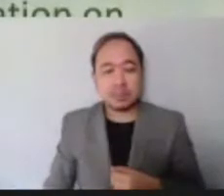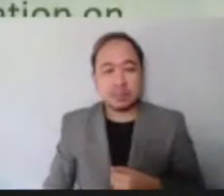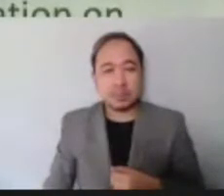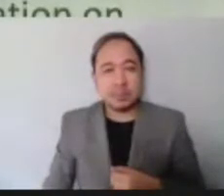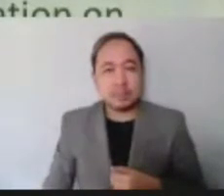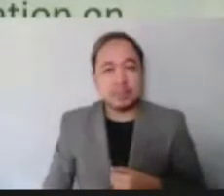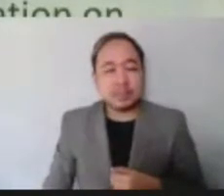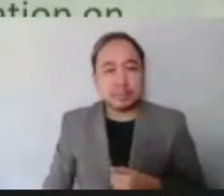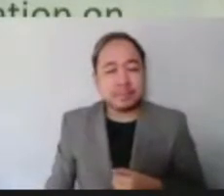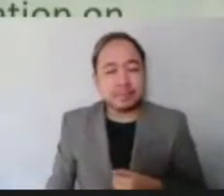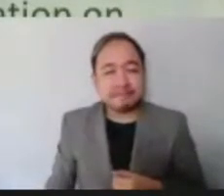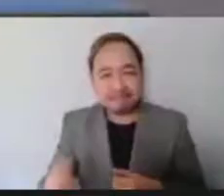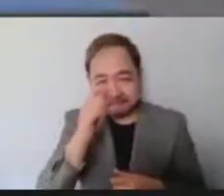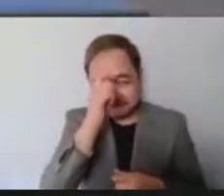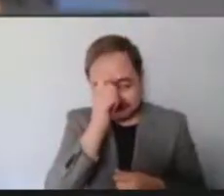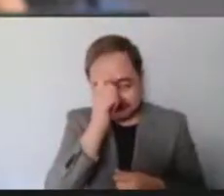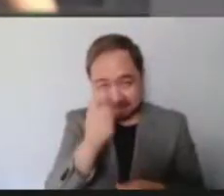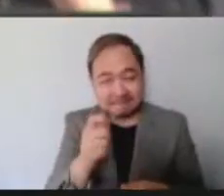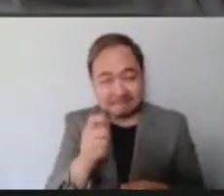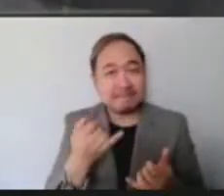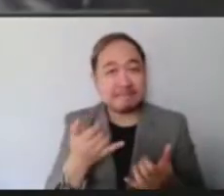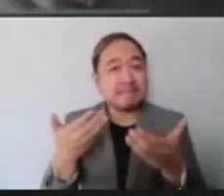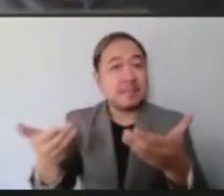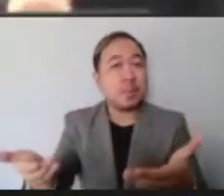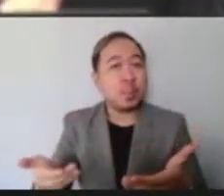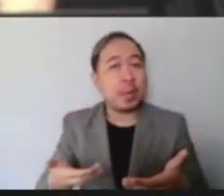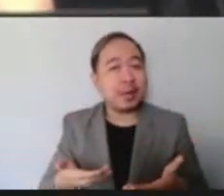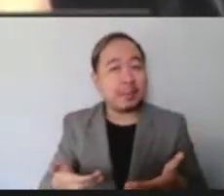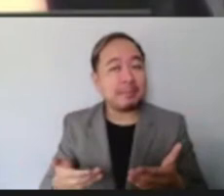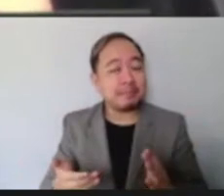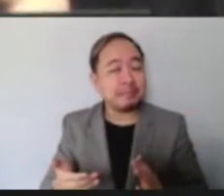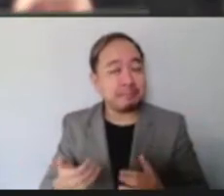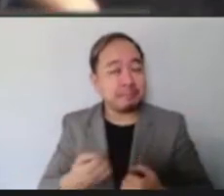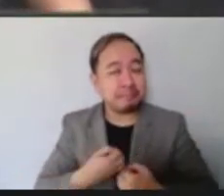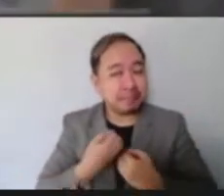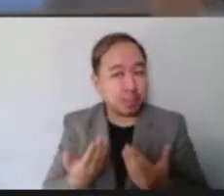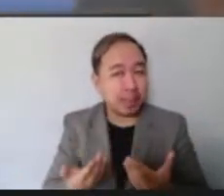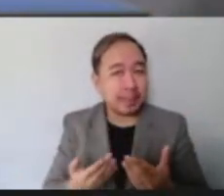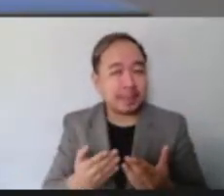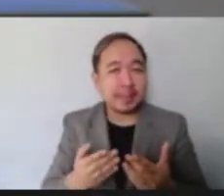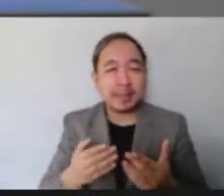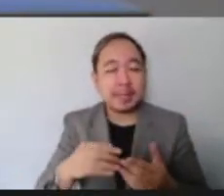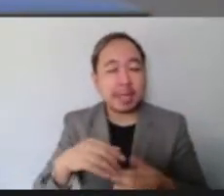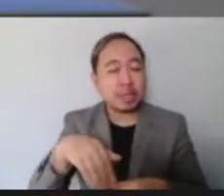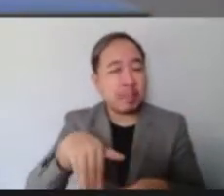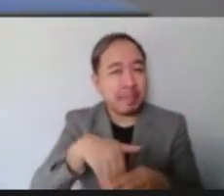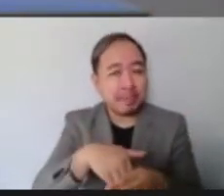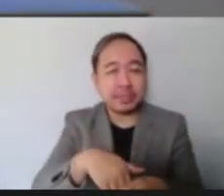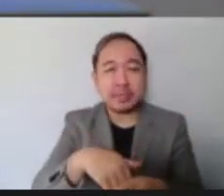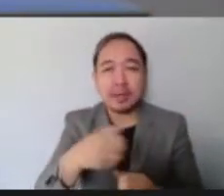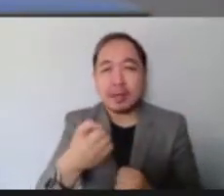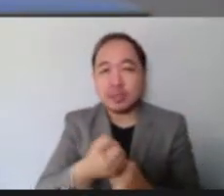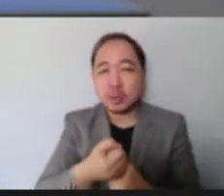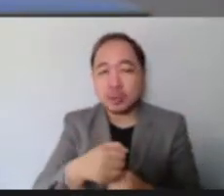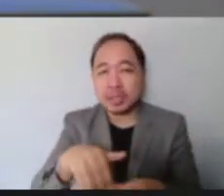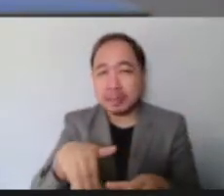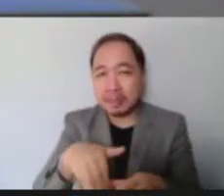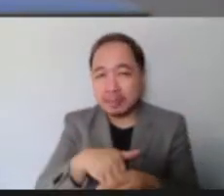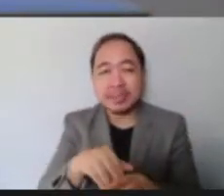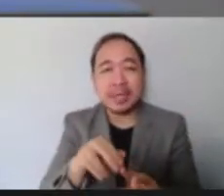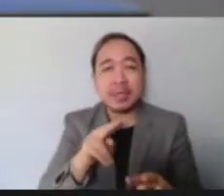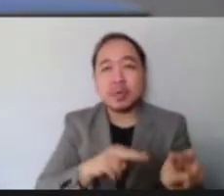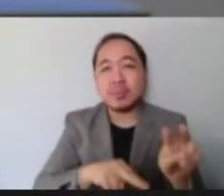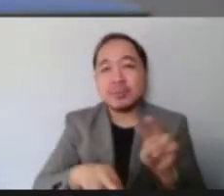excellencies I will open the floor to statements from Members associate members and observer countries I will then